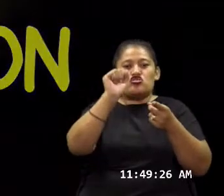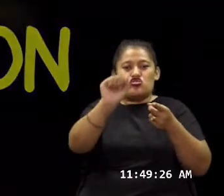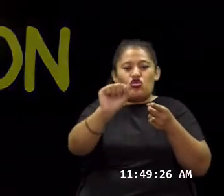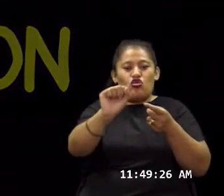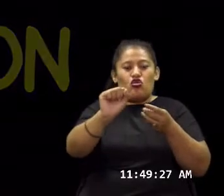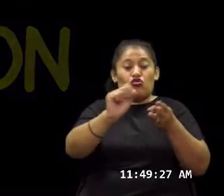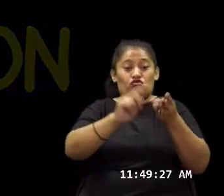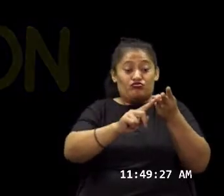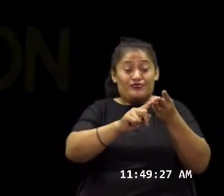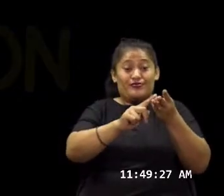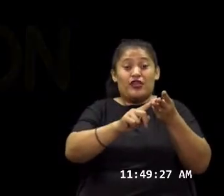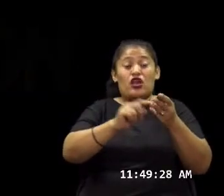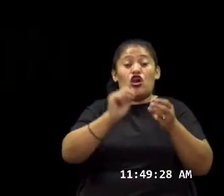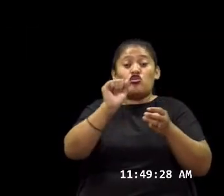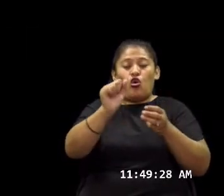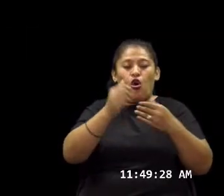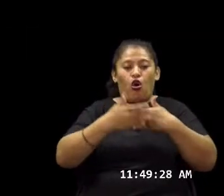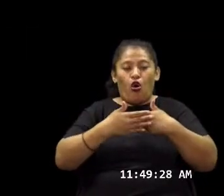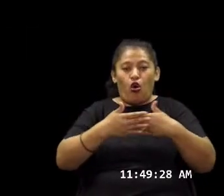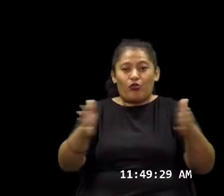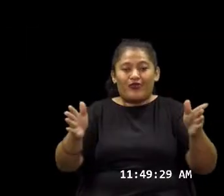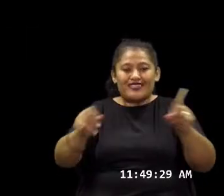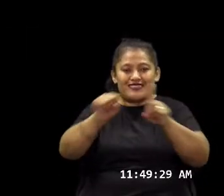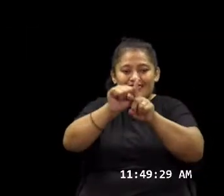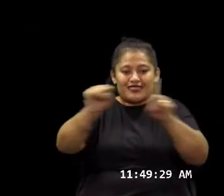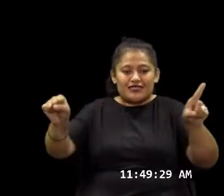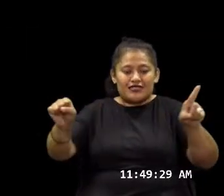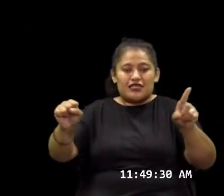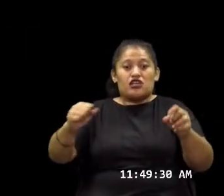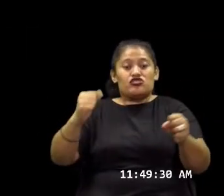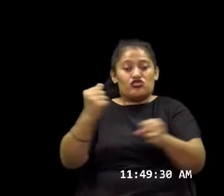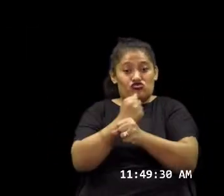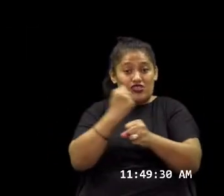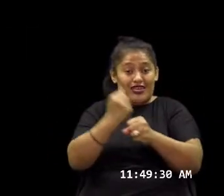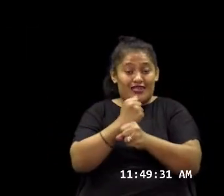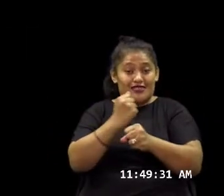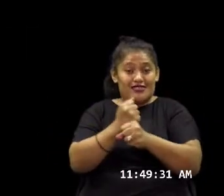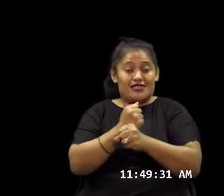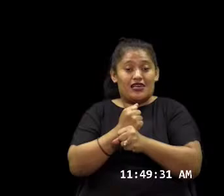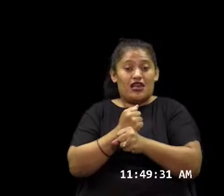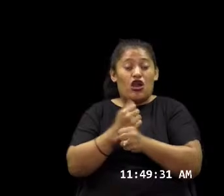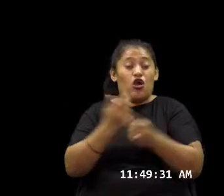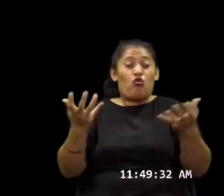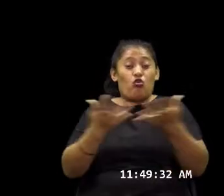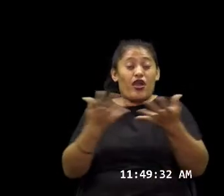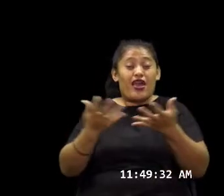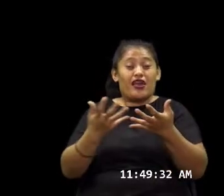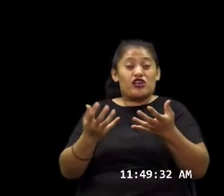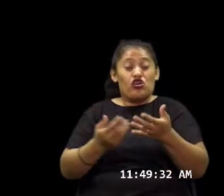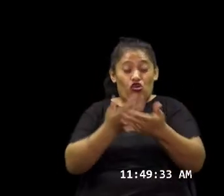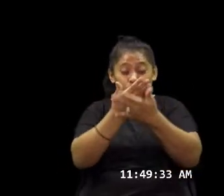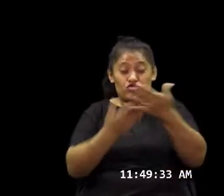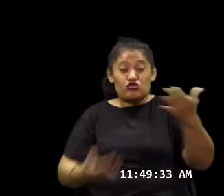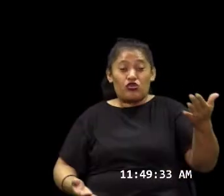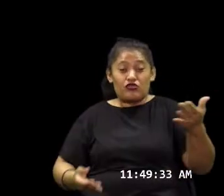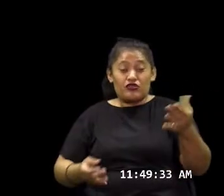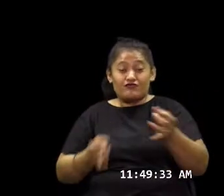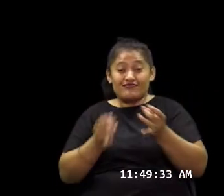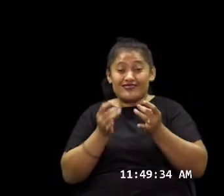opening sentence. You need to create the setting. Where did your story